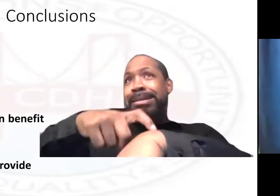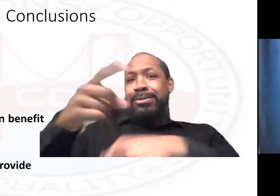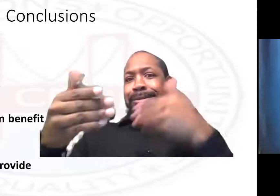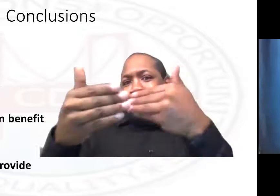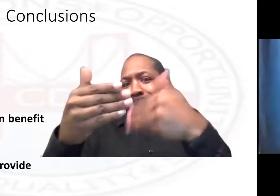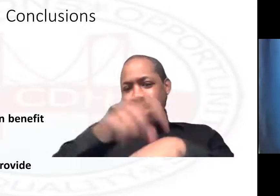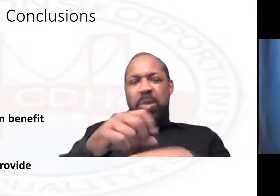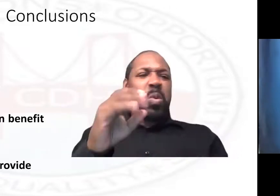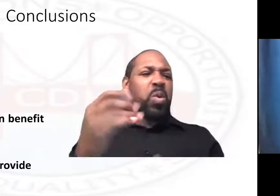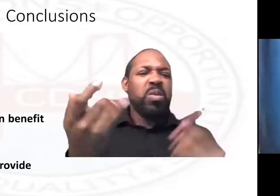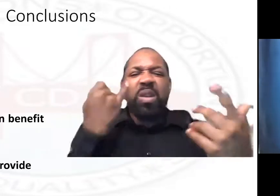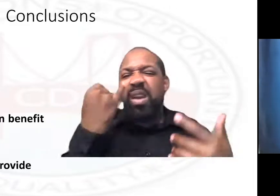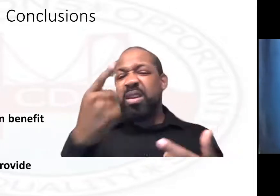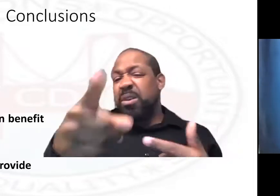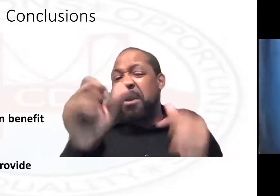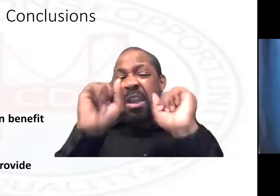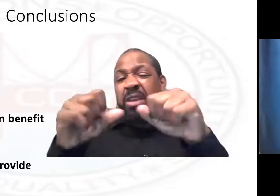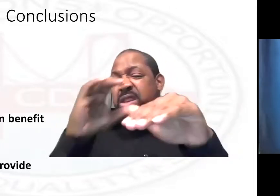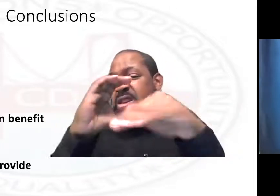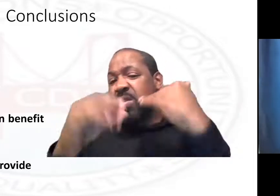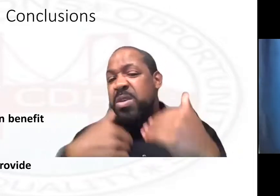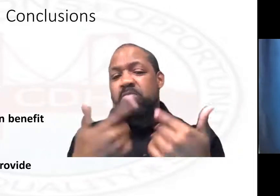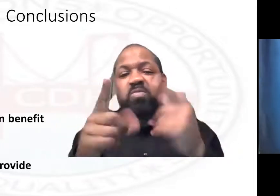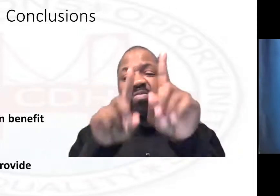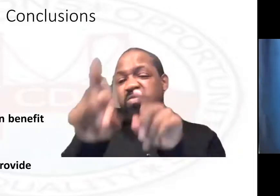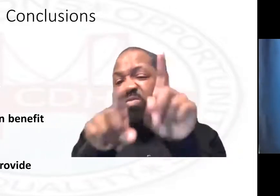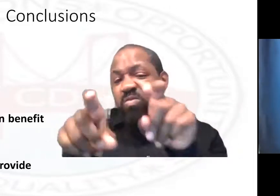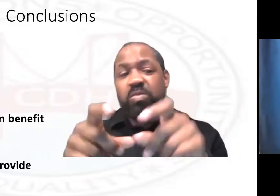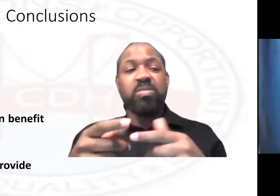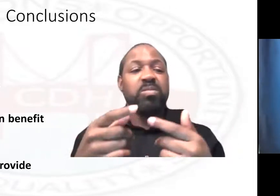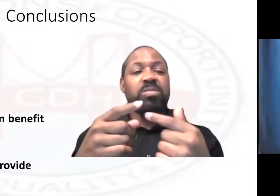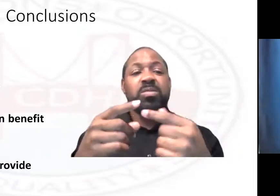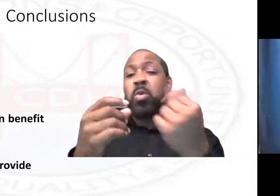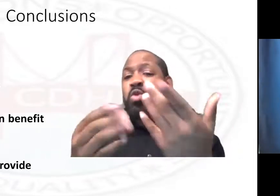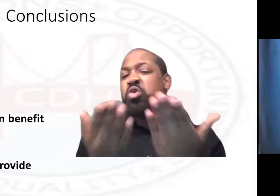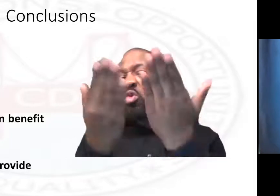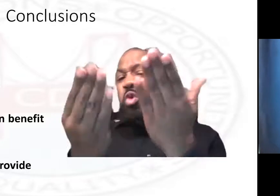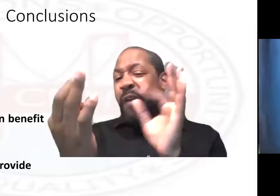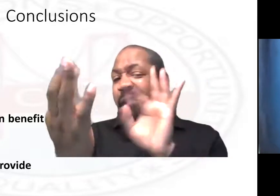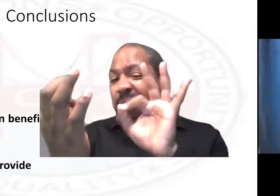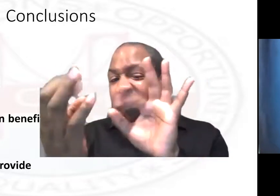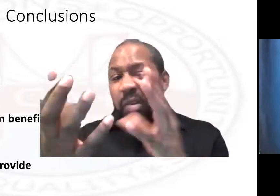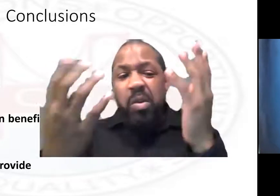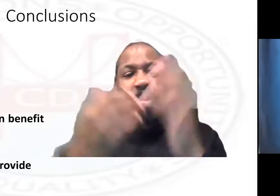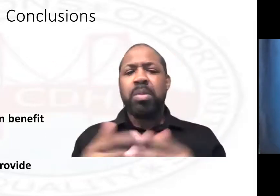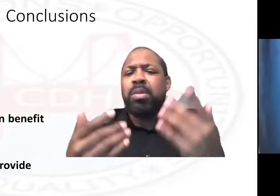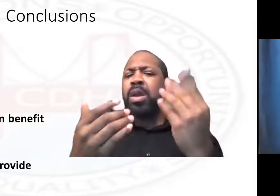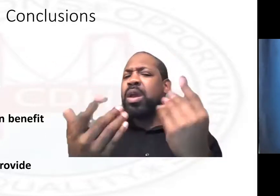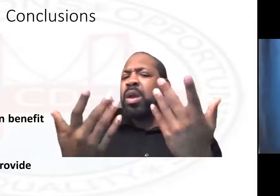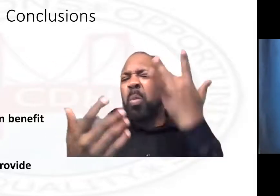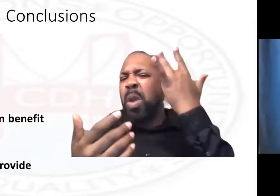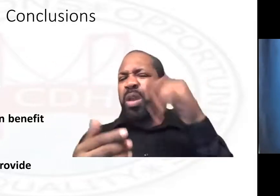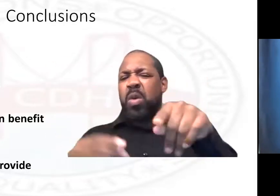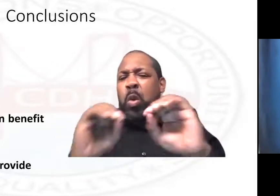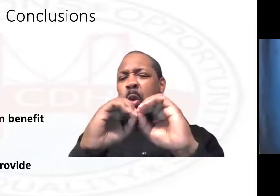there we are. So I know we're coming really close to the end of time, but if any of you have any questions, feel free to email me, any suggestions